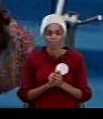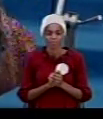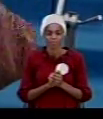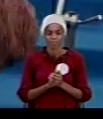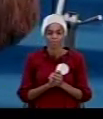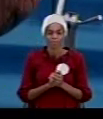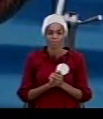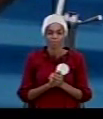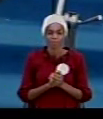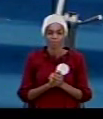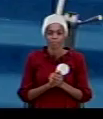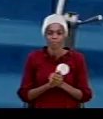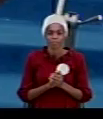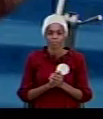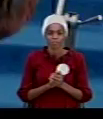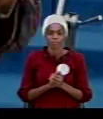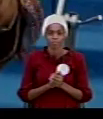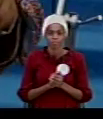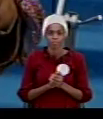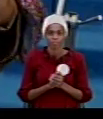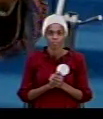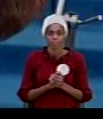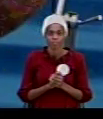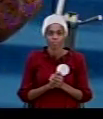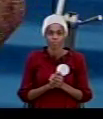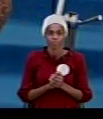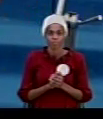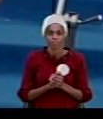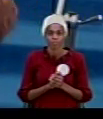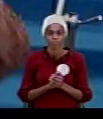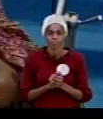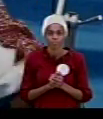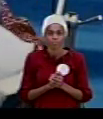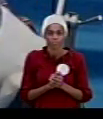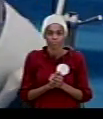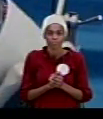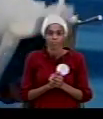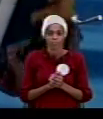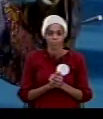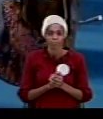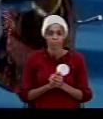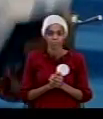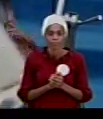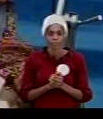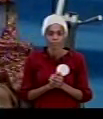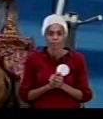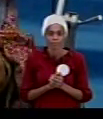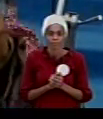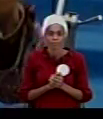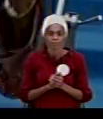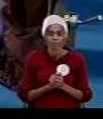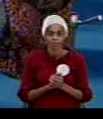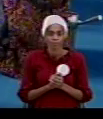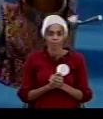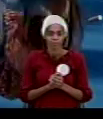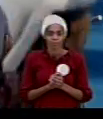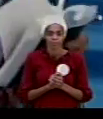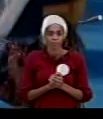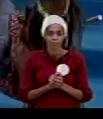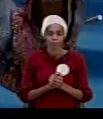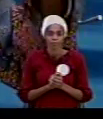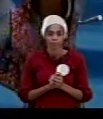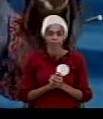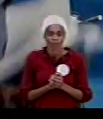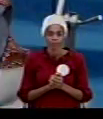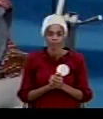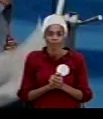mo darapo mo jo Deeper Life. Fule ni ilu Eko. Ni ogba ajaye labe ise ranse